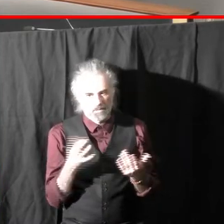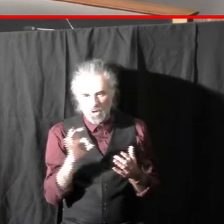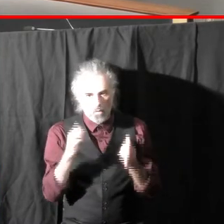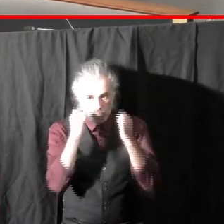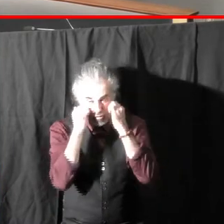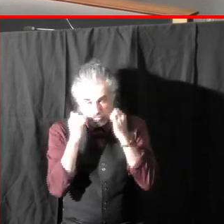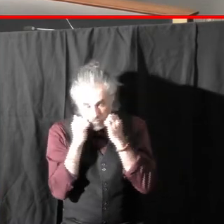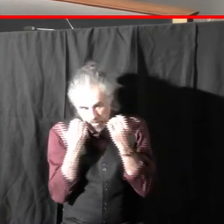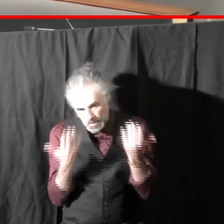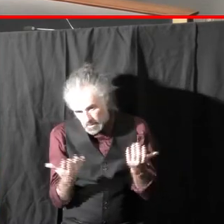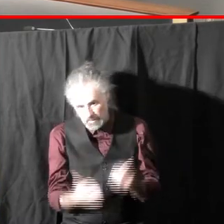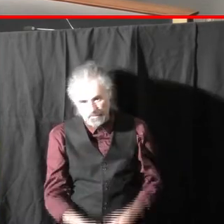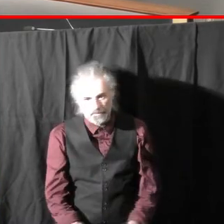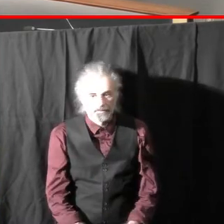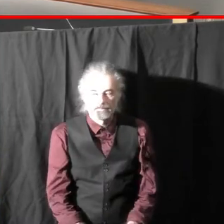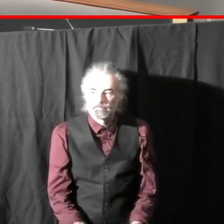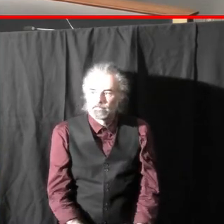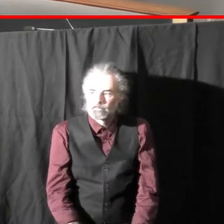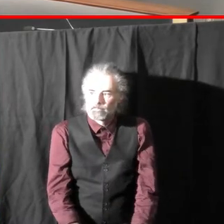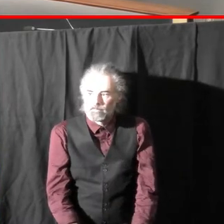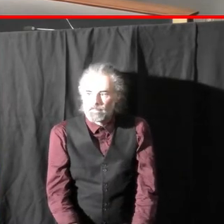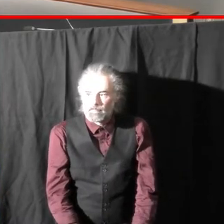evidence of that.